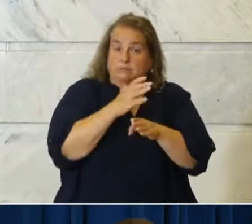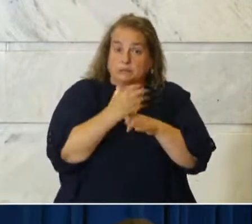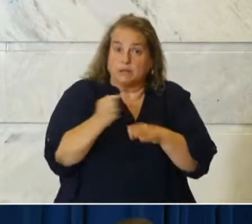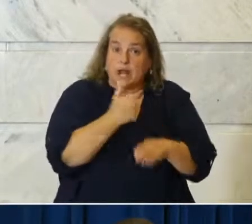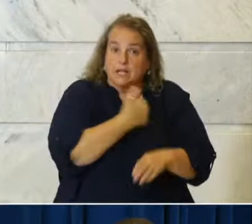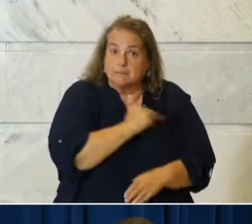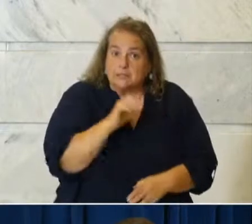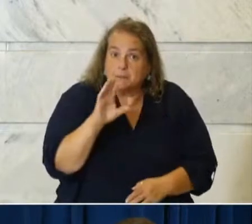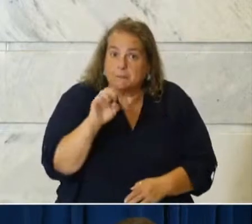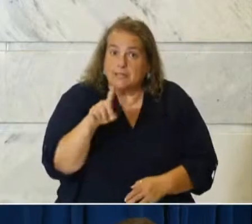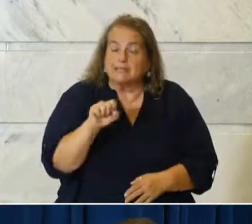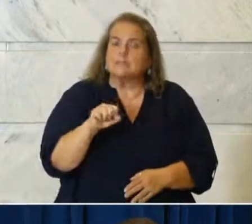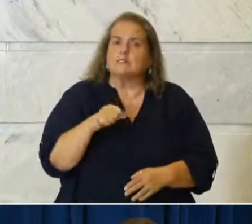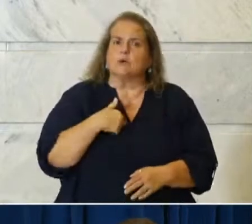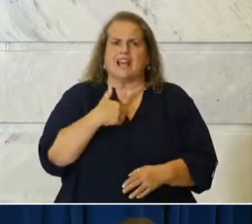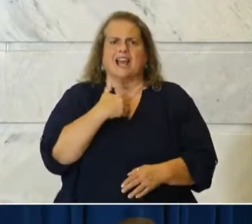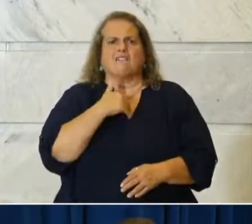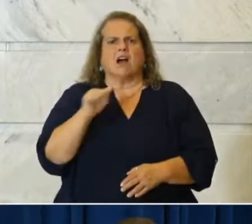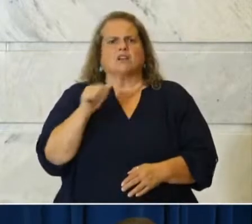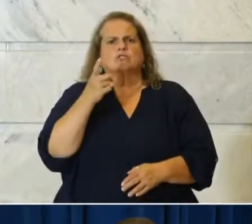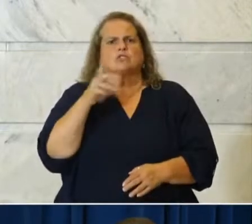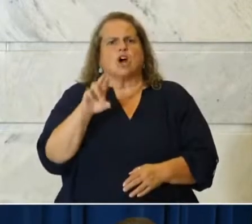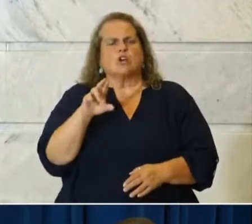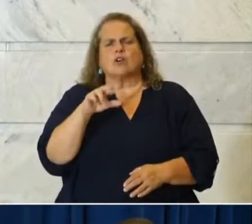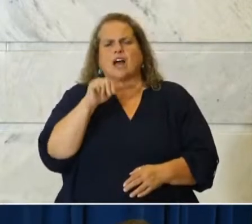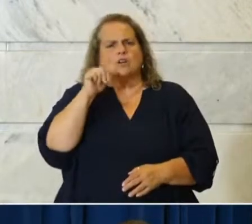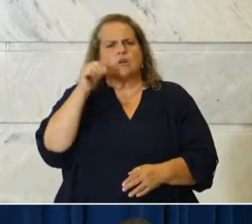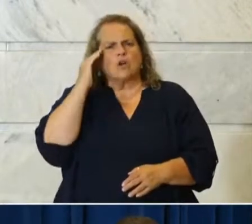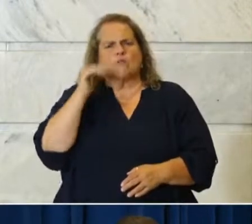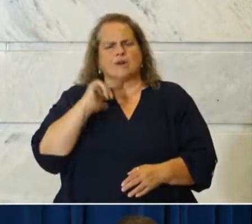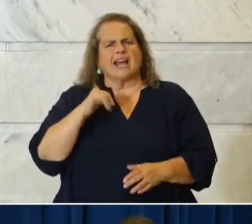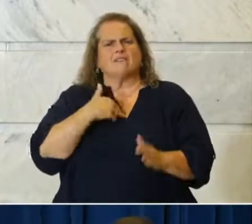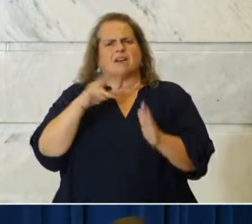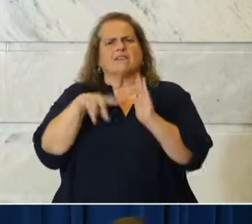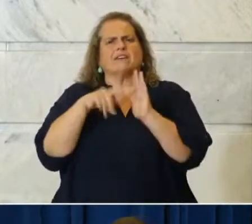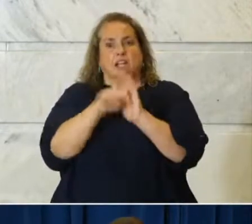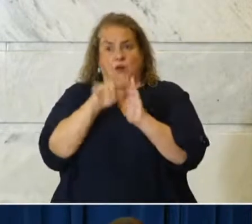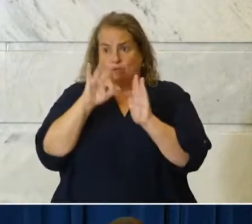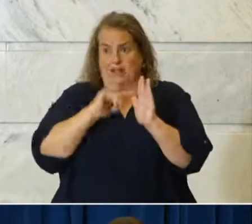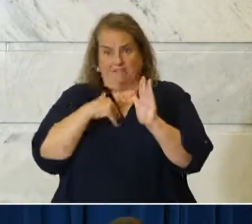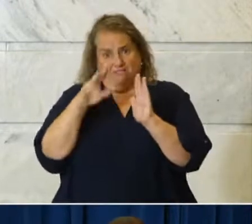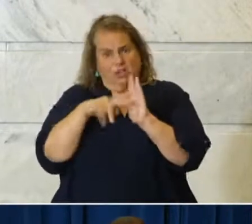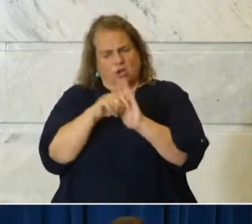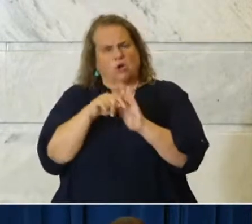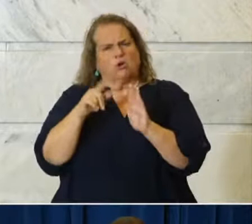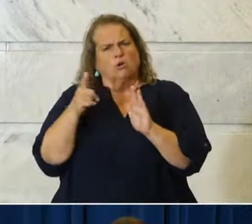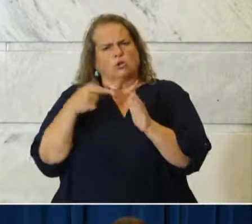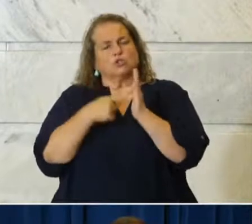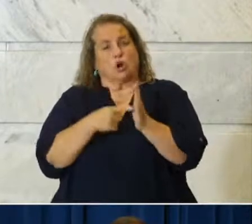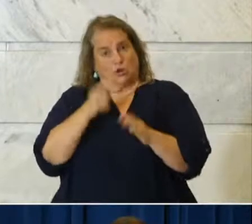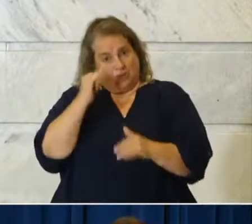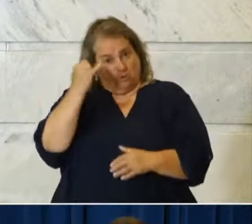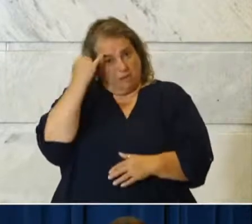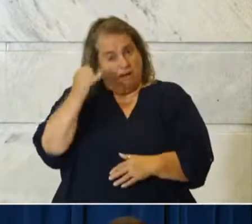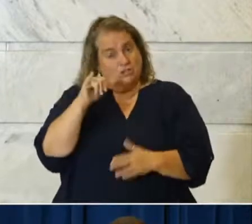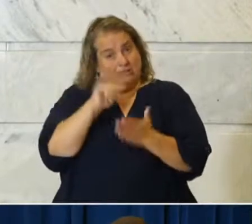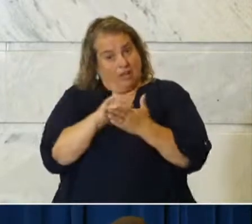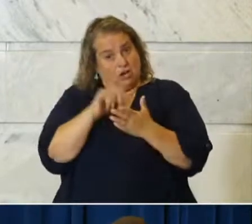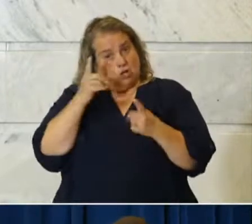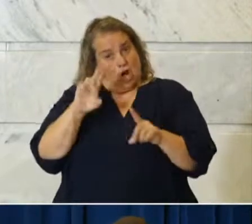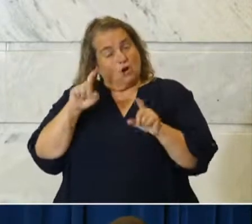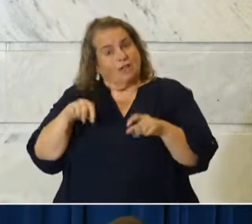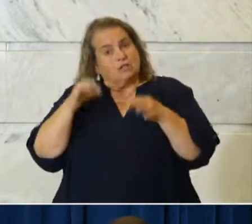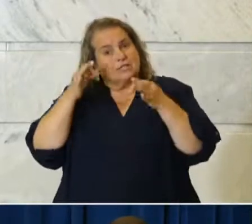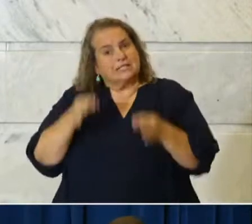beds. We had a doctor, and I don't know if we have the video. Let's play it. Can you imagine being this doctor having to decide between 10